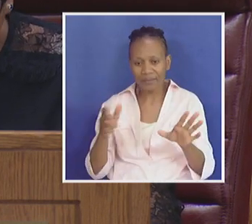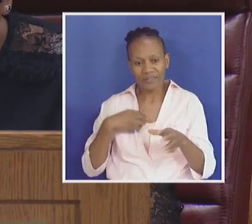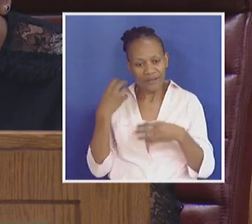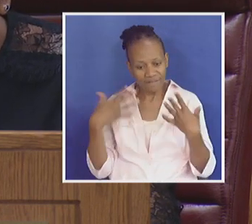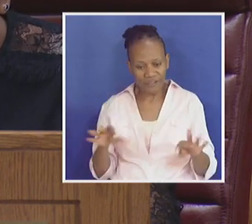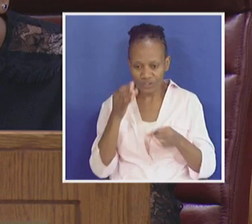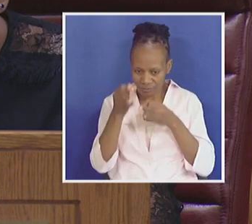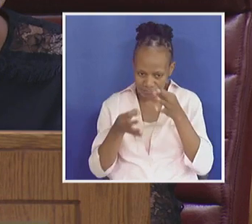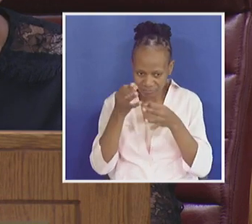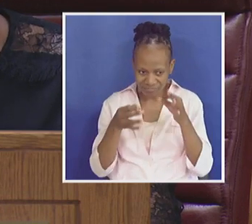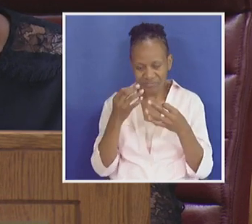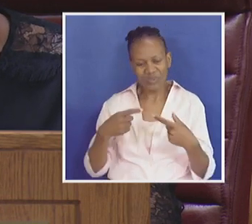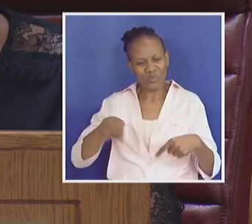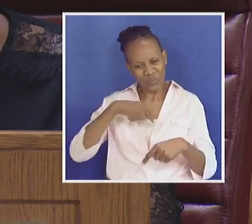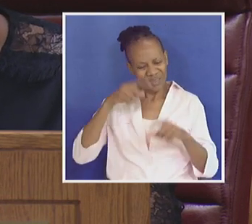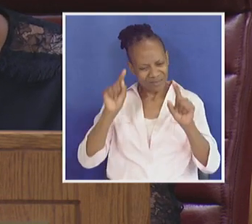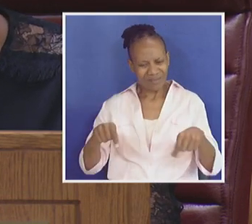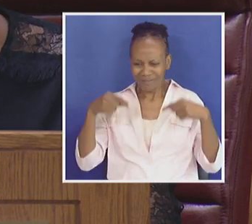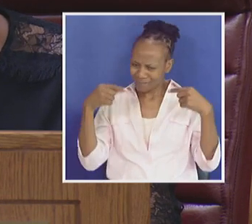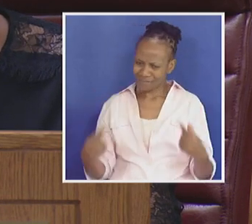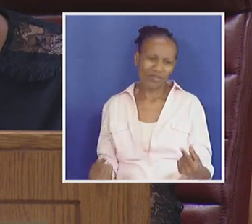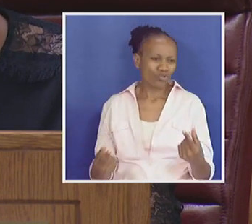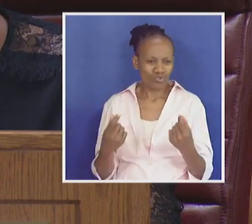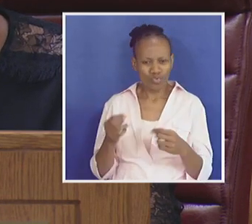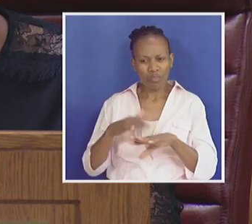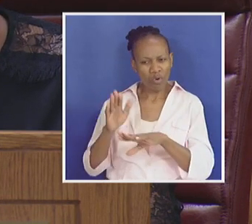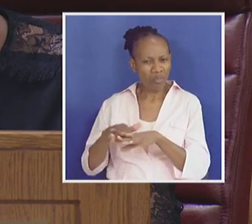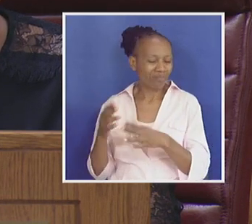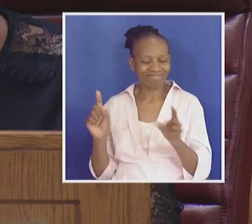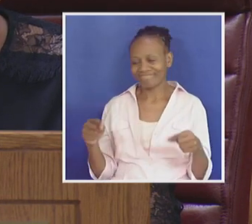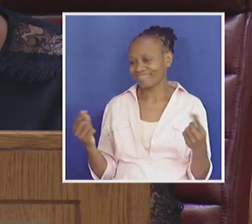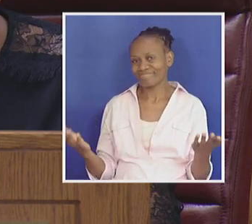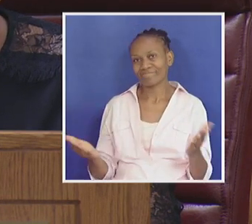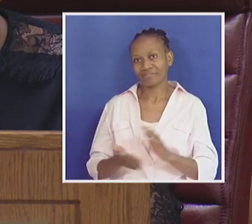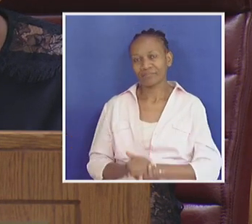can't carry this, we can't push this any further.